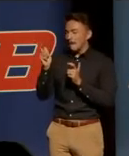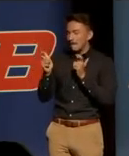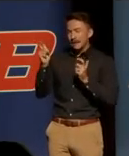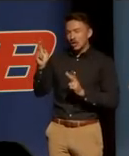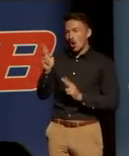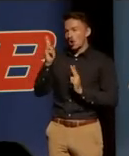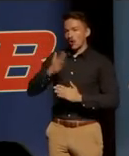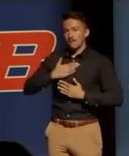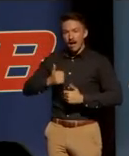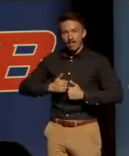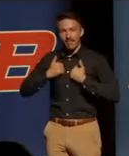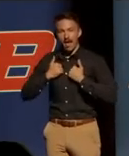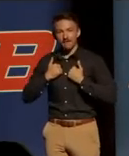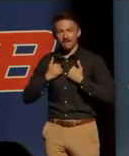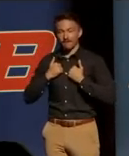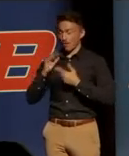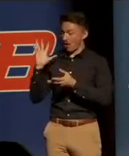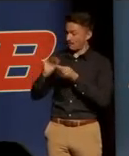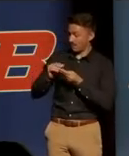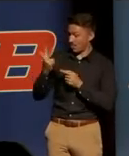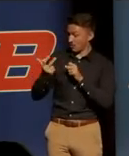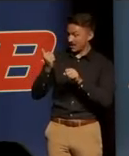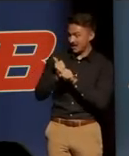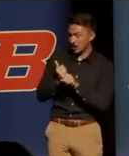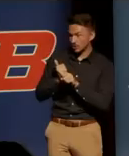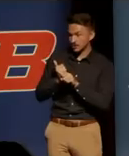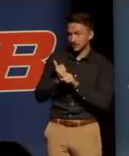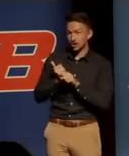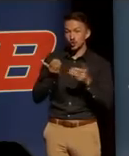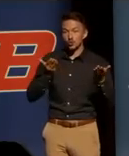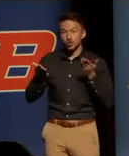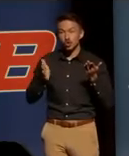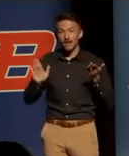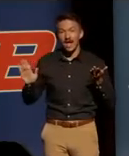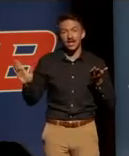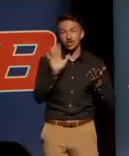3 years to serve as your president.